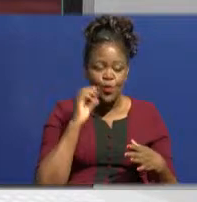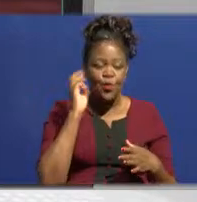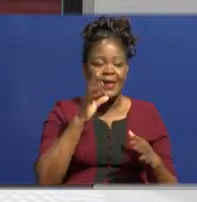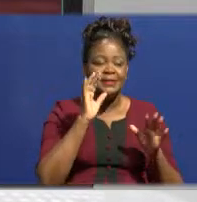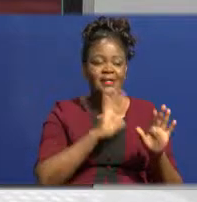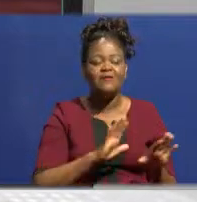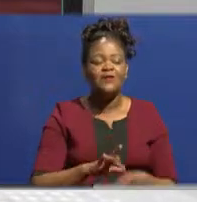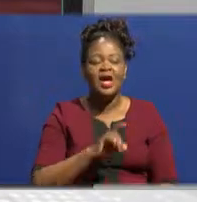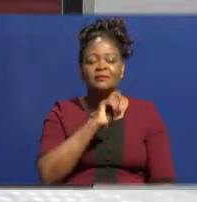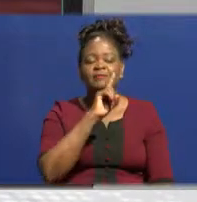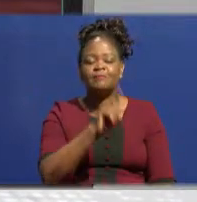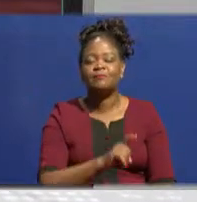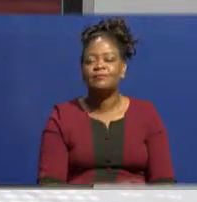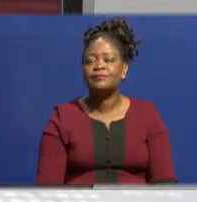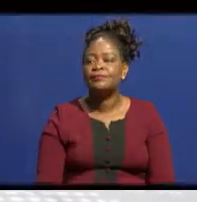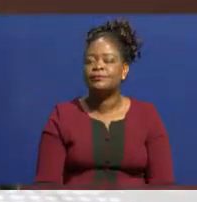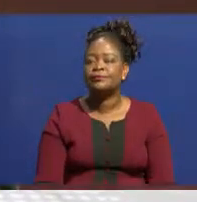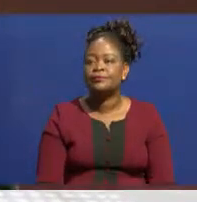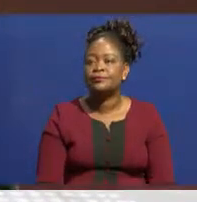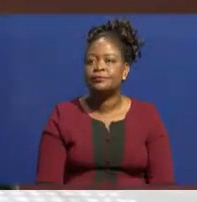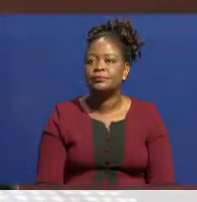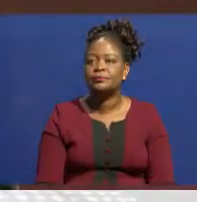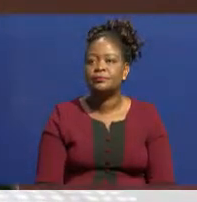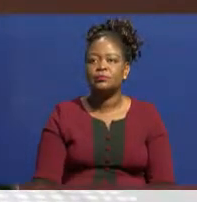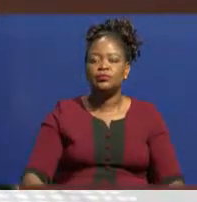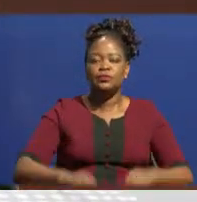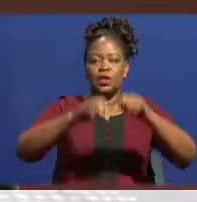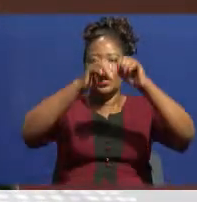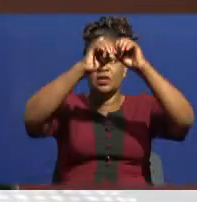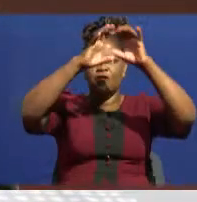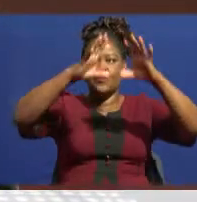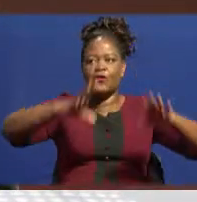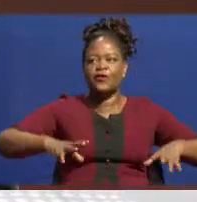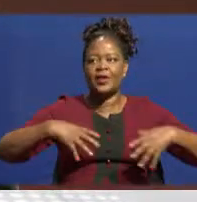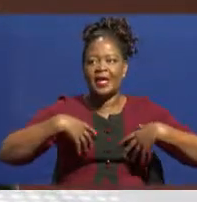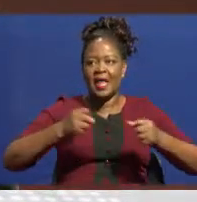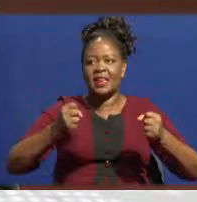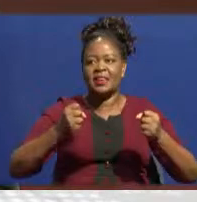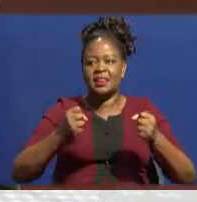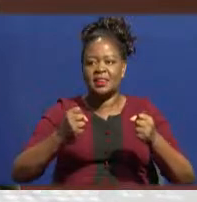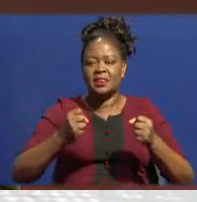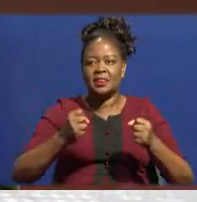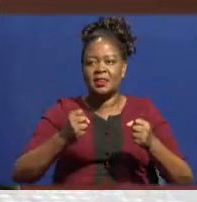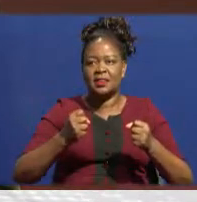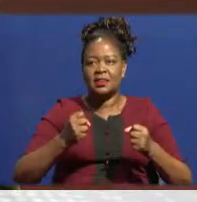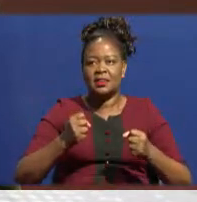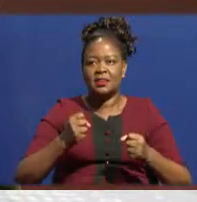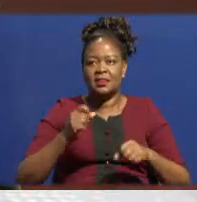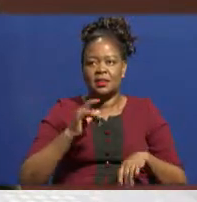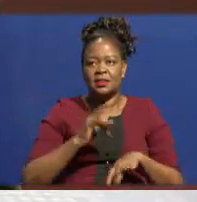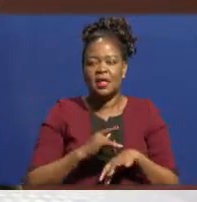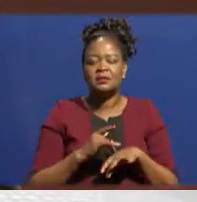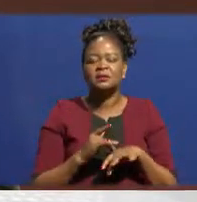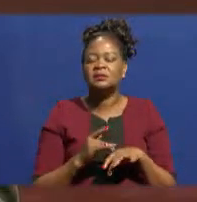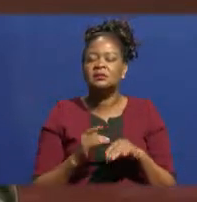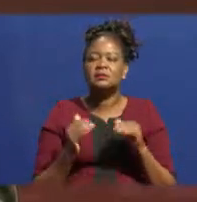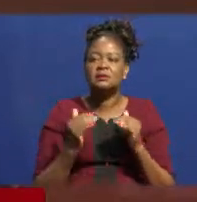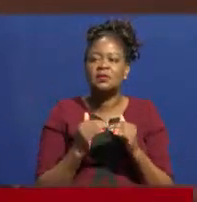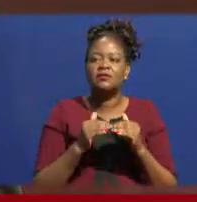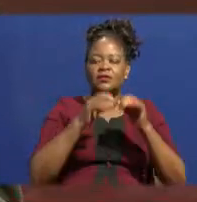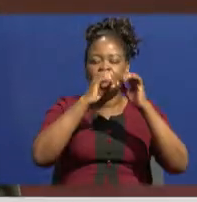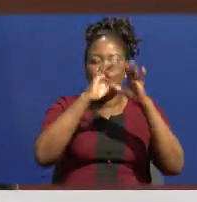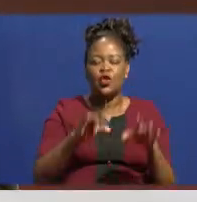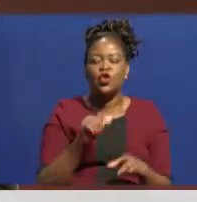suffering. Ben, devolving health at early stages of devolution was not